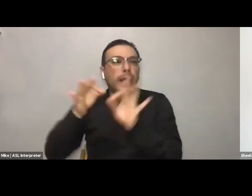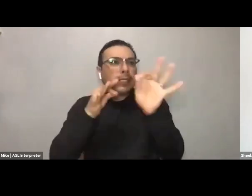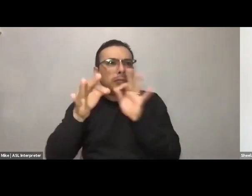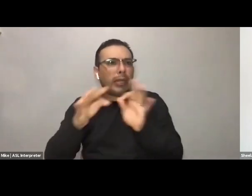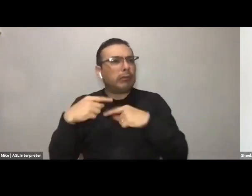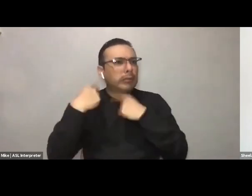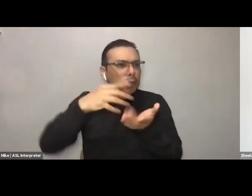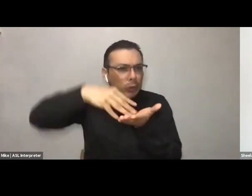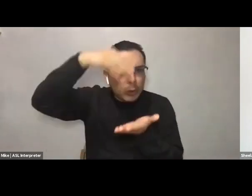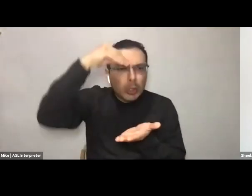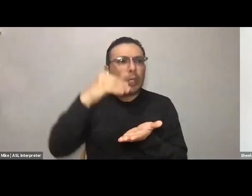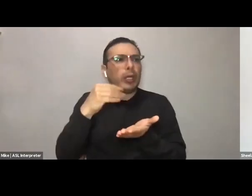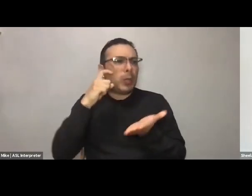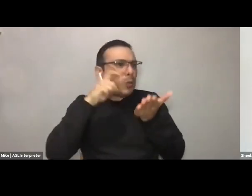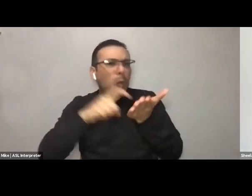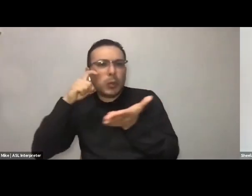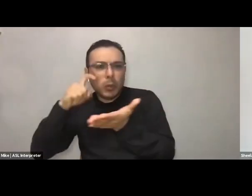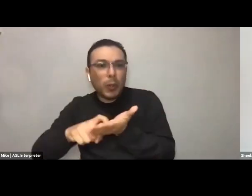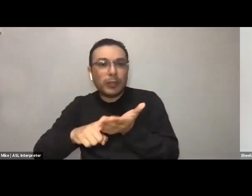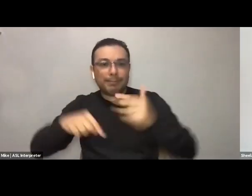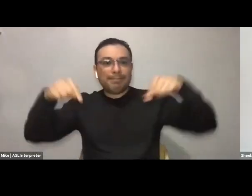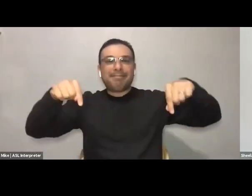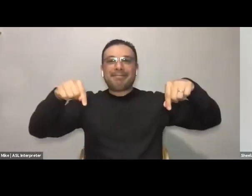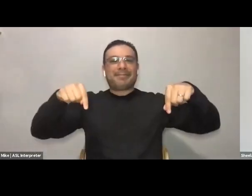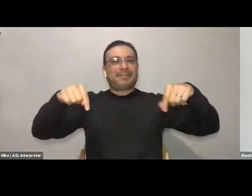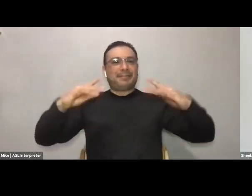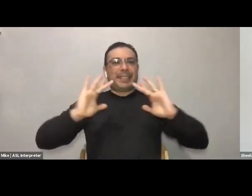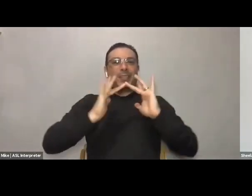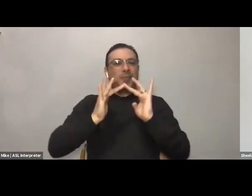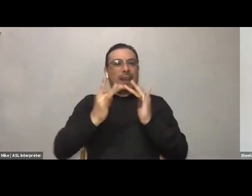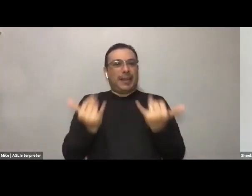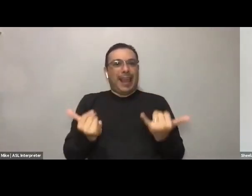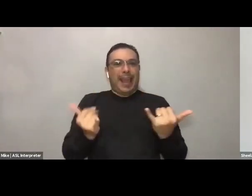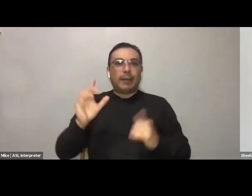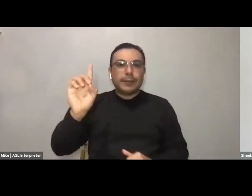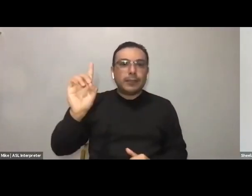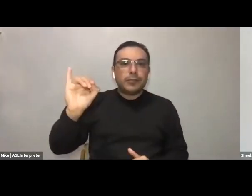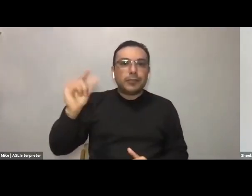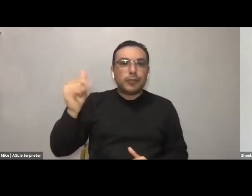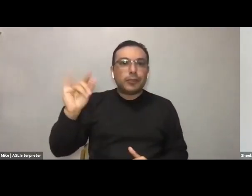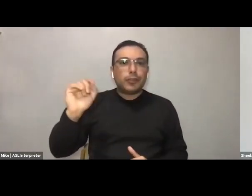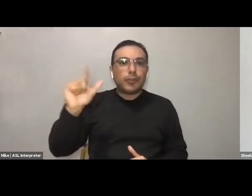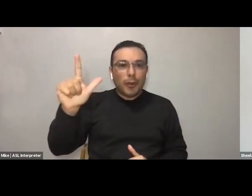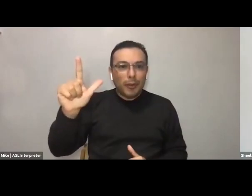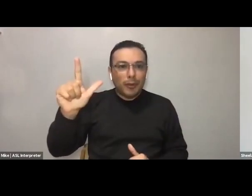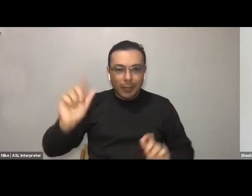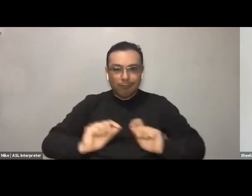critical goal of inclusion in the digital space that we rely upon more and more during this time.